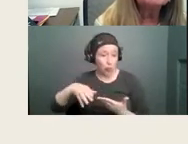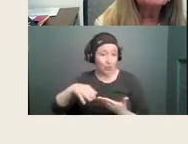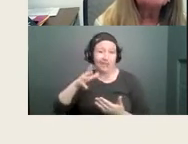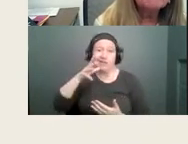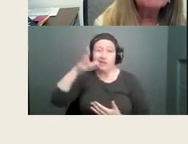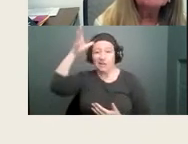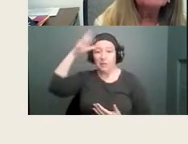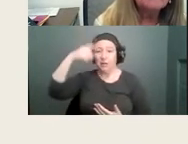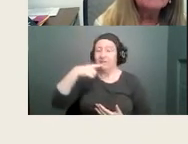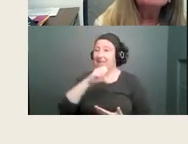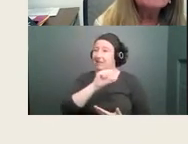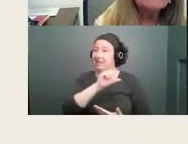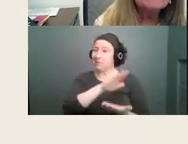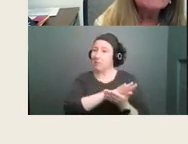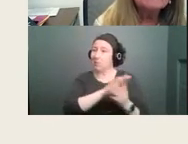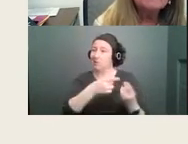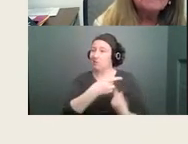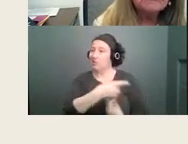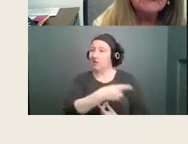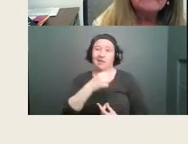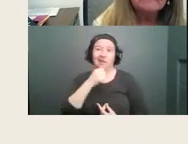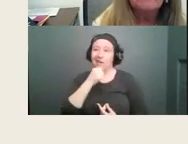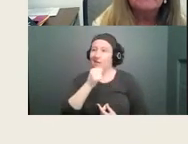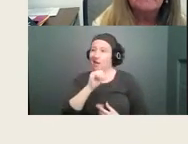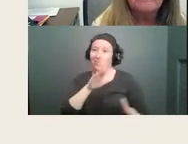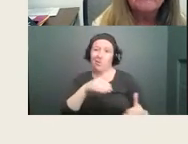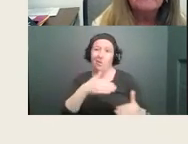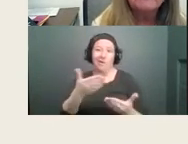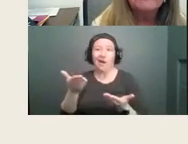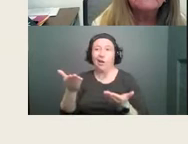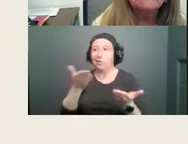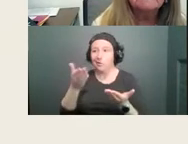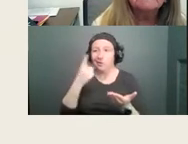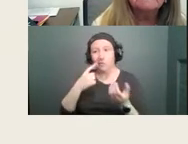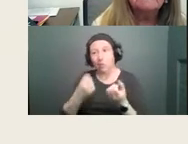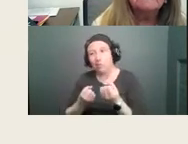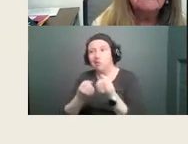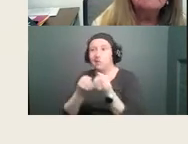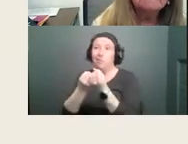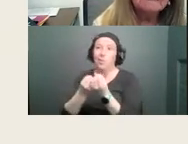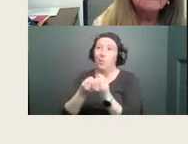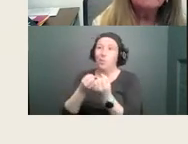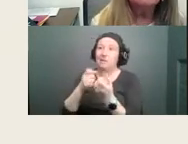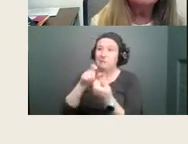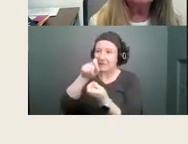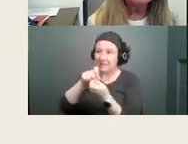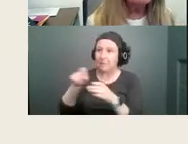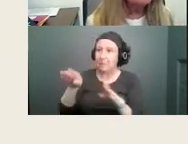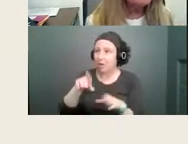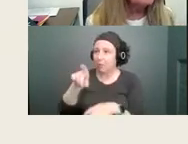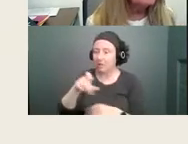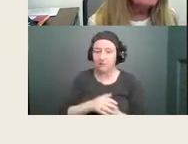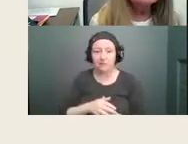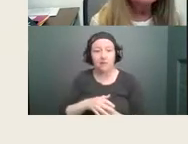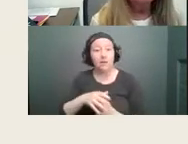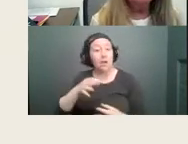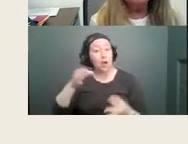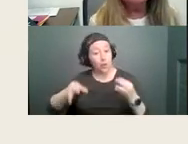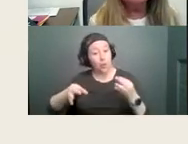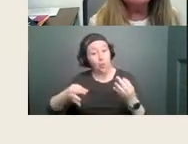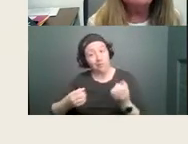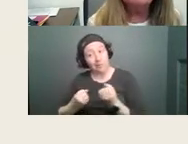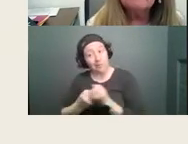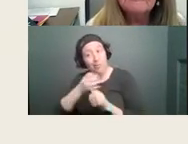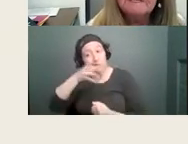school district failed to provide the services to address those behavioral needs. And this is held for the parent because, again,